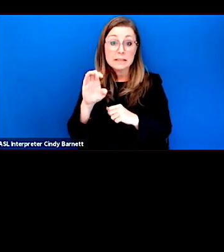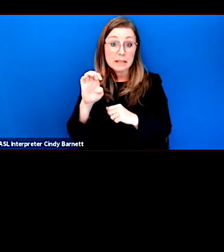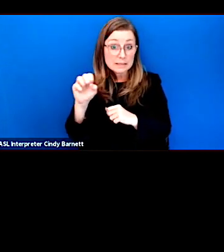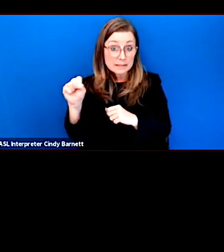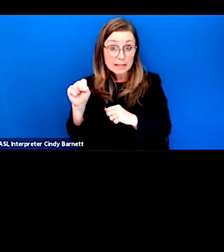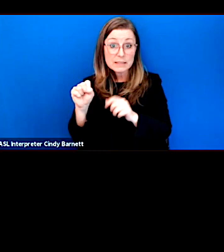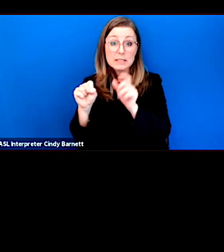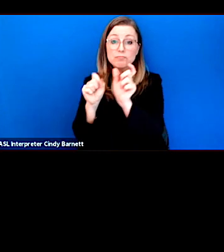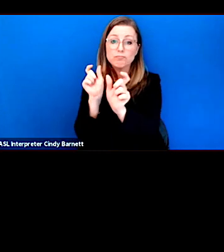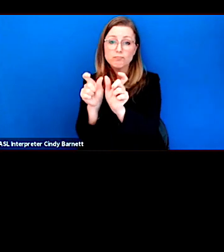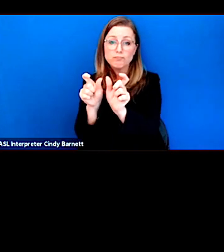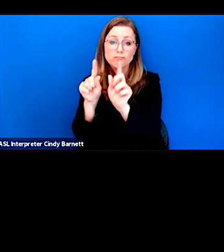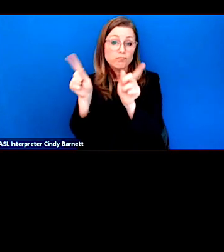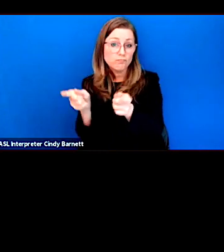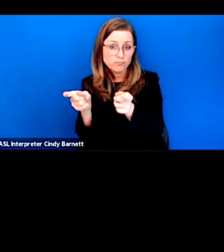Christina.